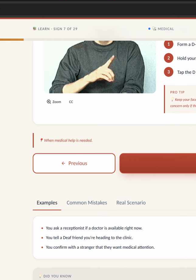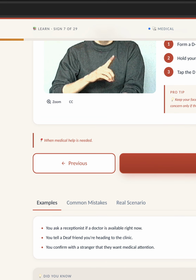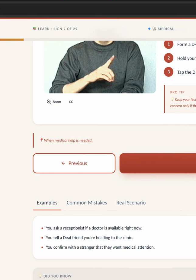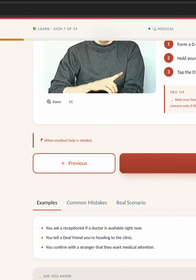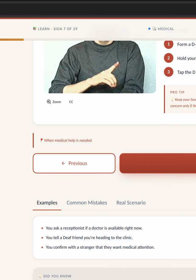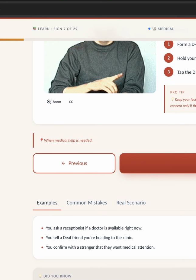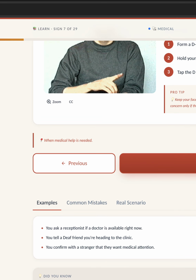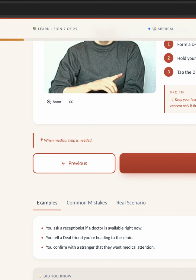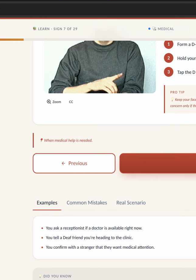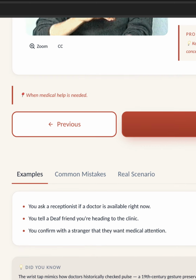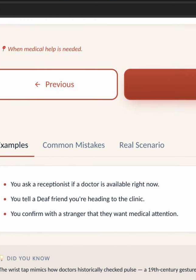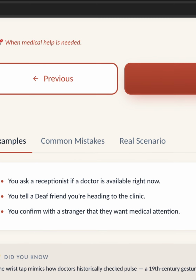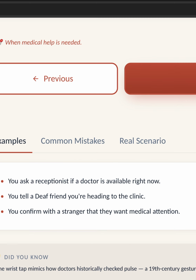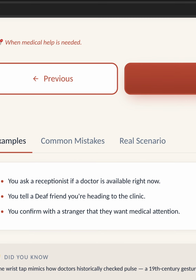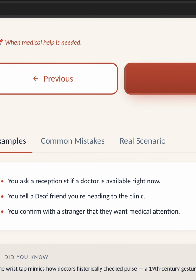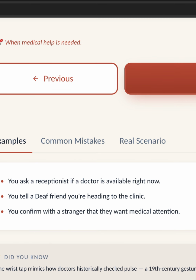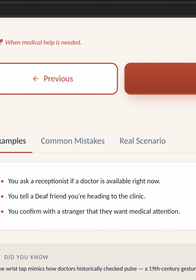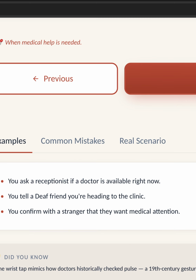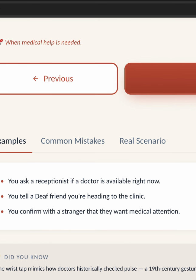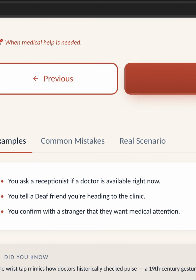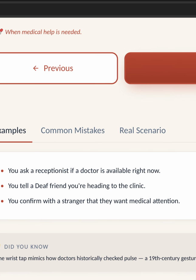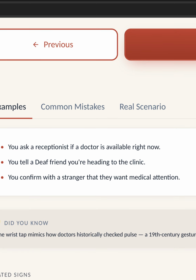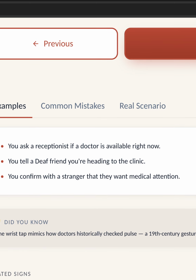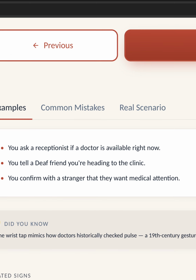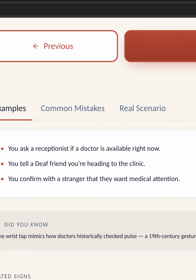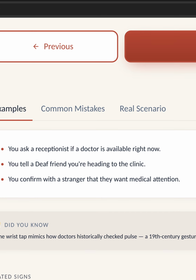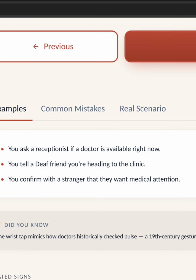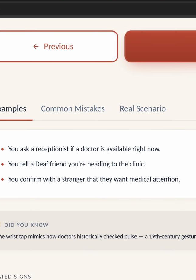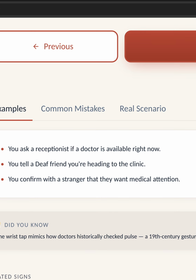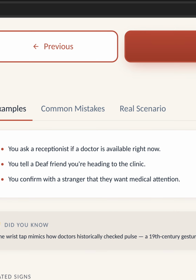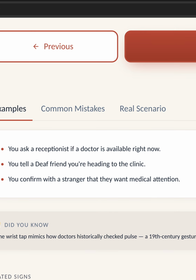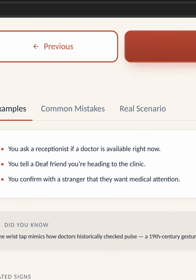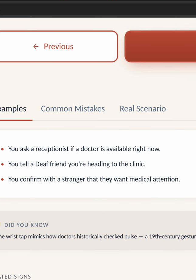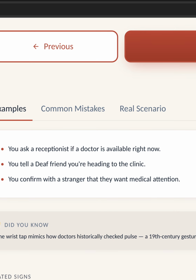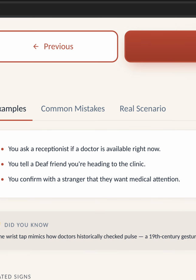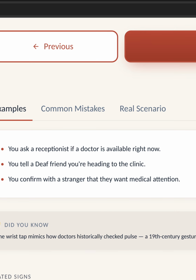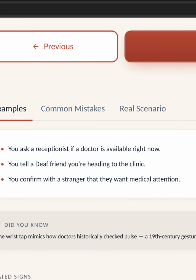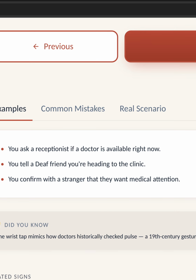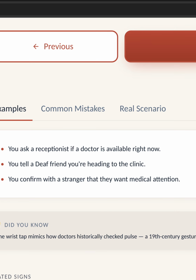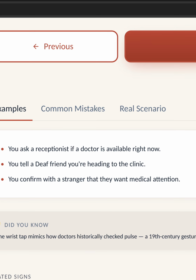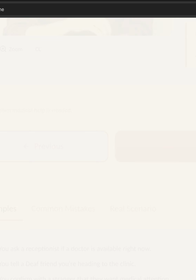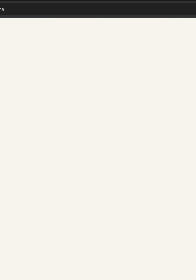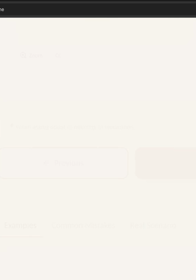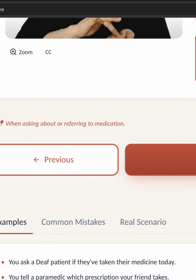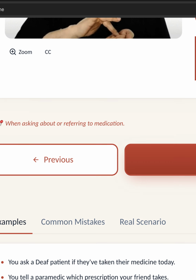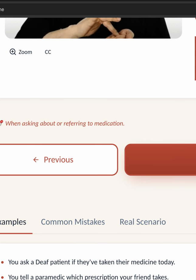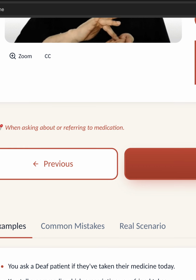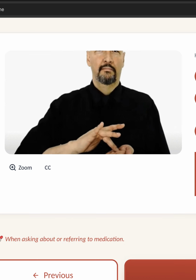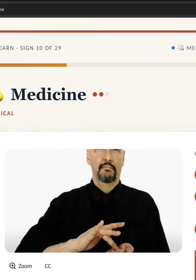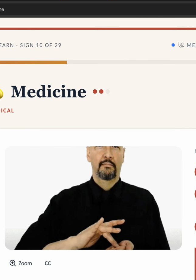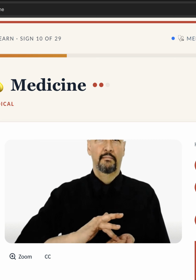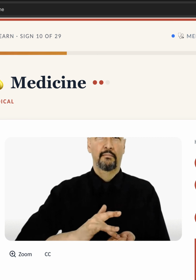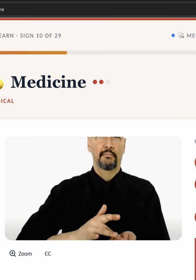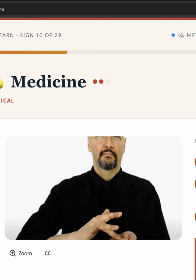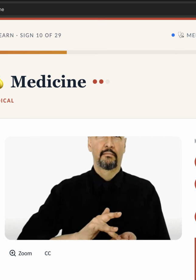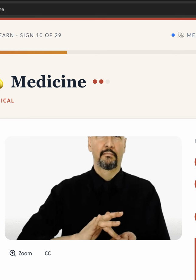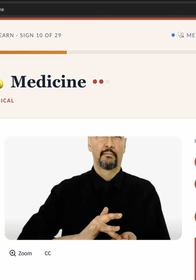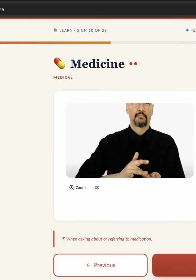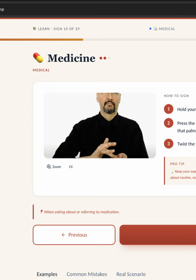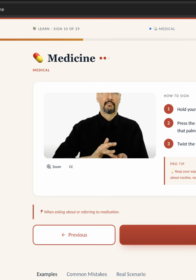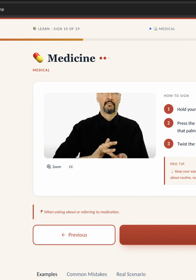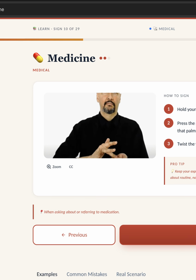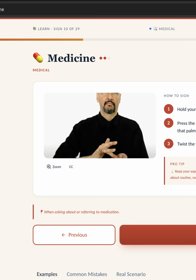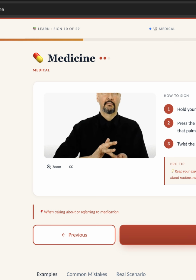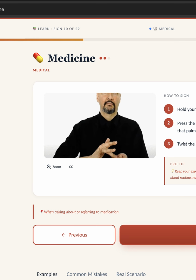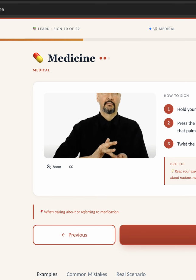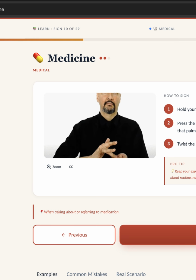have another sign that is a follow-up to this, and after reaching out to a doctor you ask the doctor for some medicine, and this